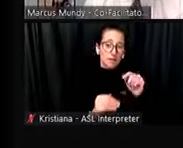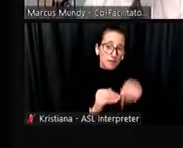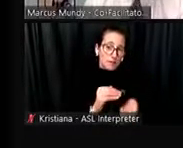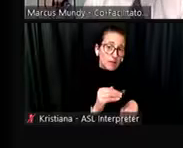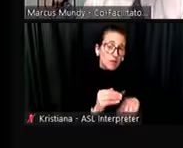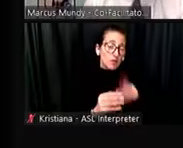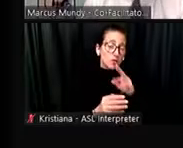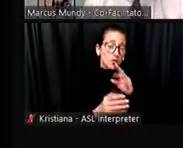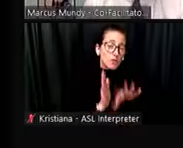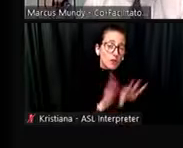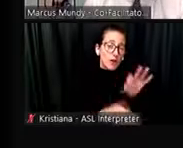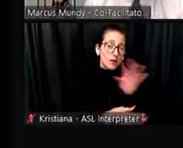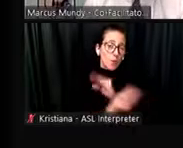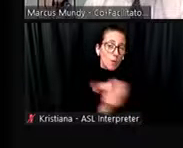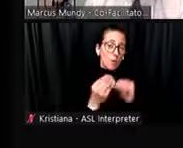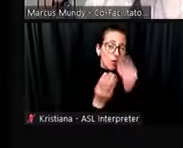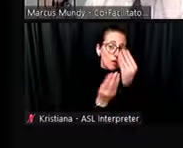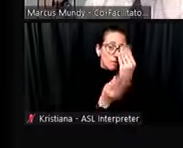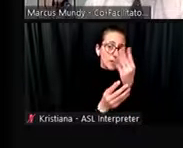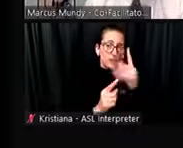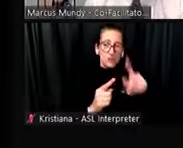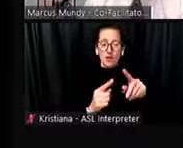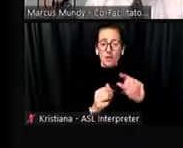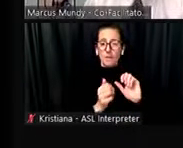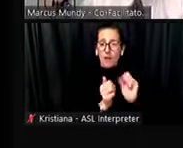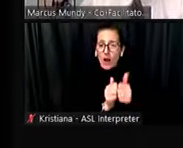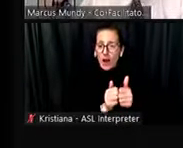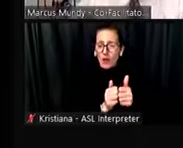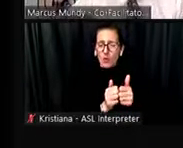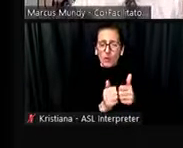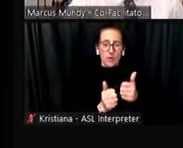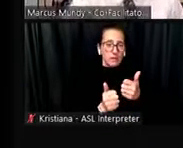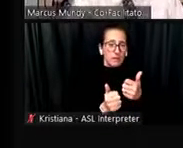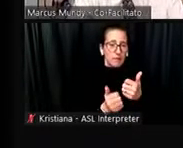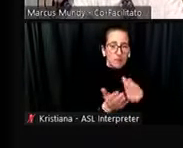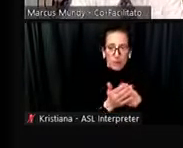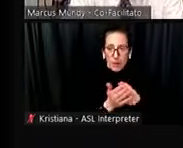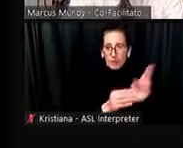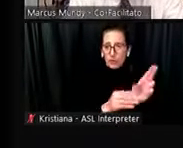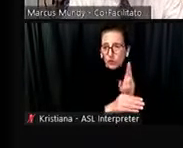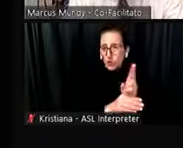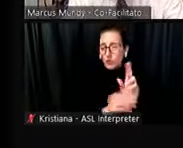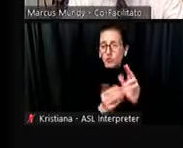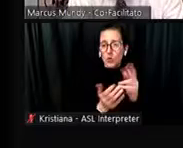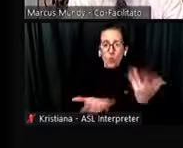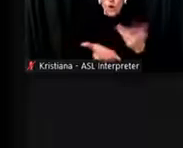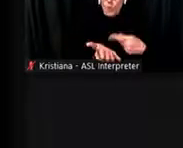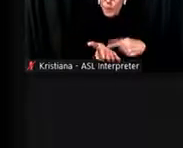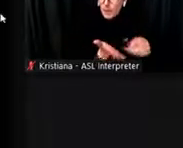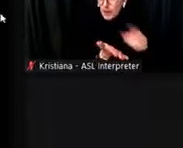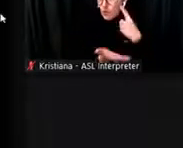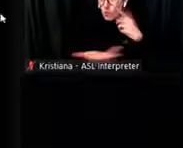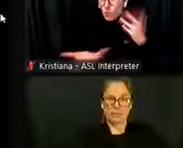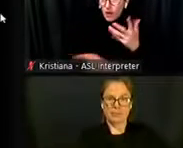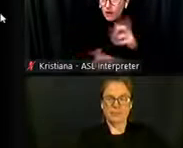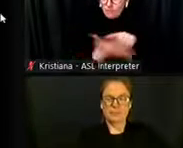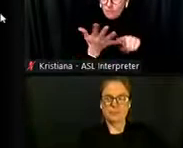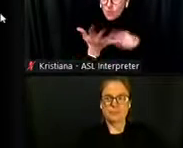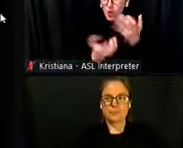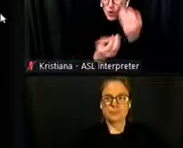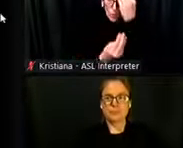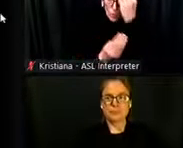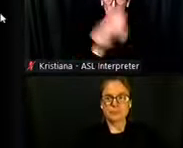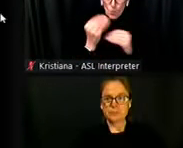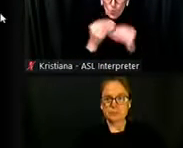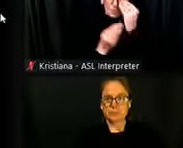more into what each one of those funds and programs does in terms of the county's budget story as well as the operating